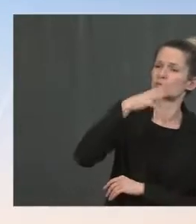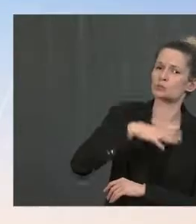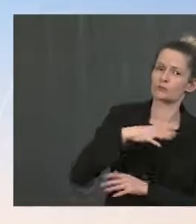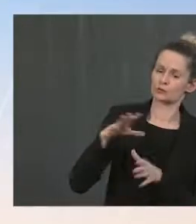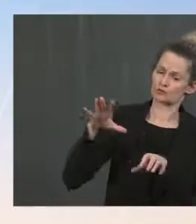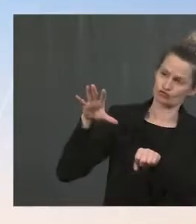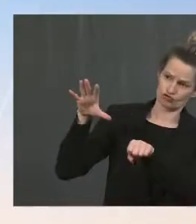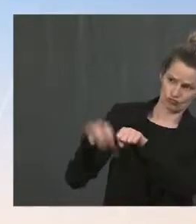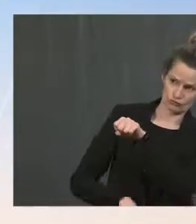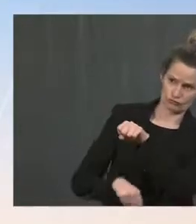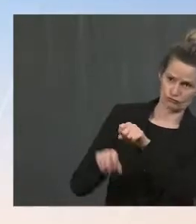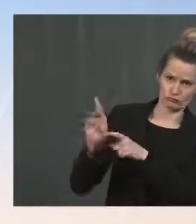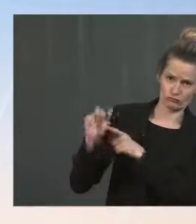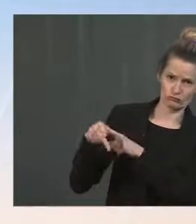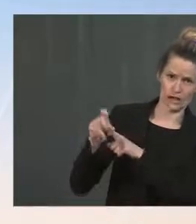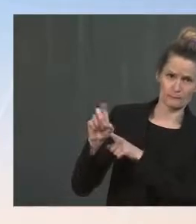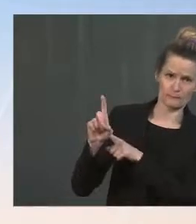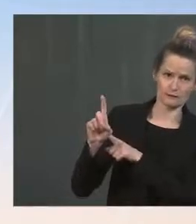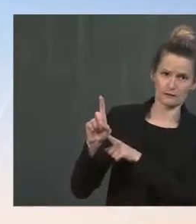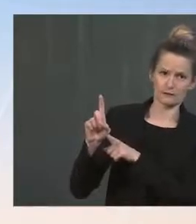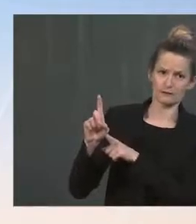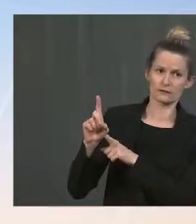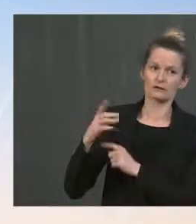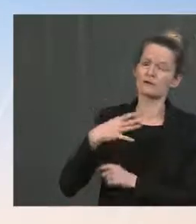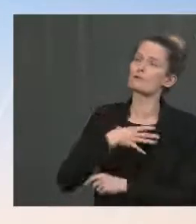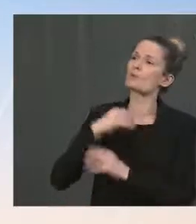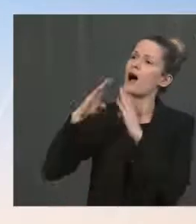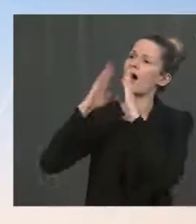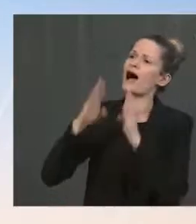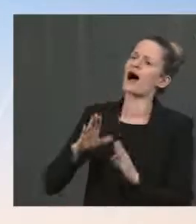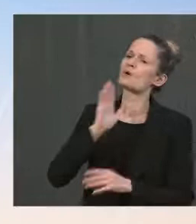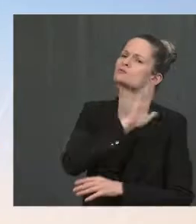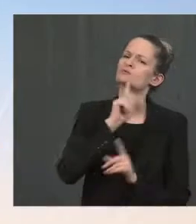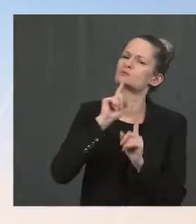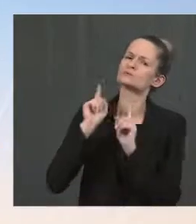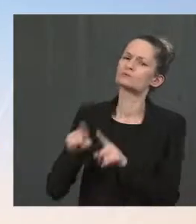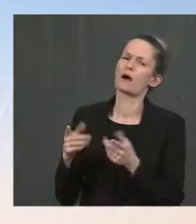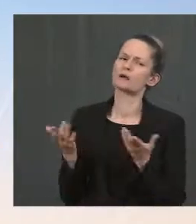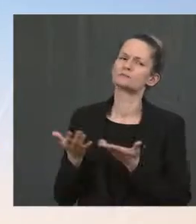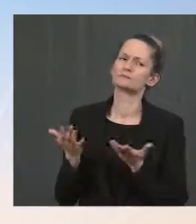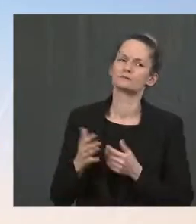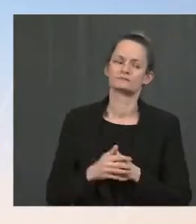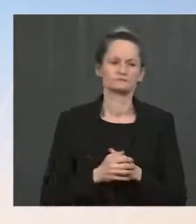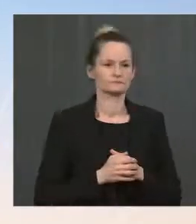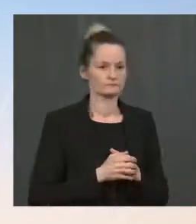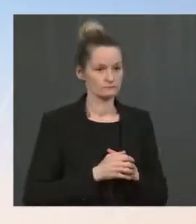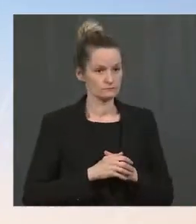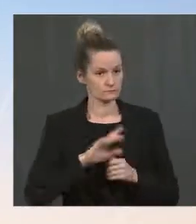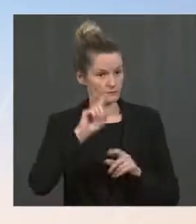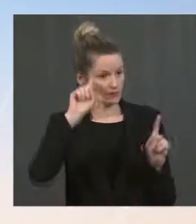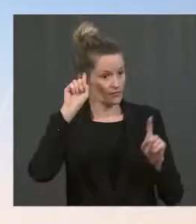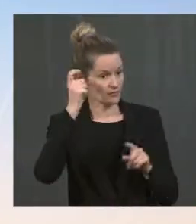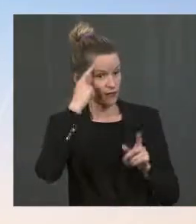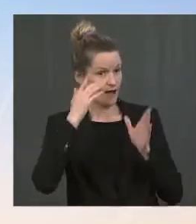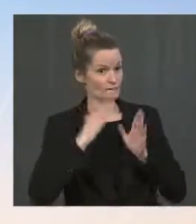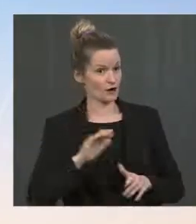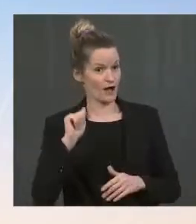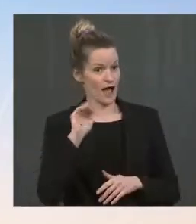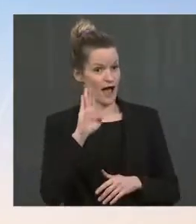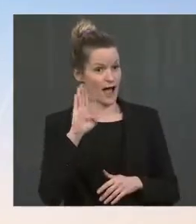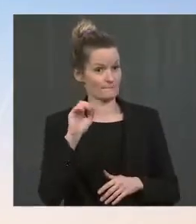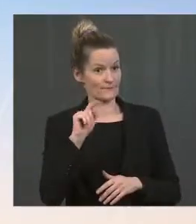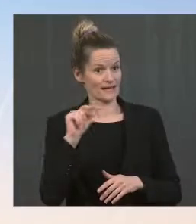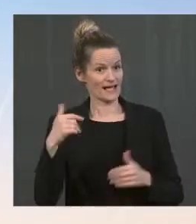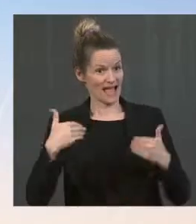just wondering if the White House has a response to that. Well, if Governor Abbott has a means of eliminating all rapists or all